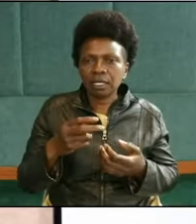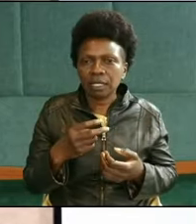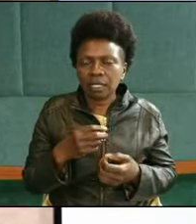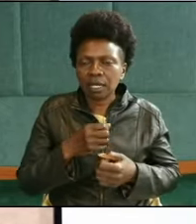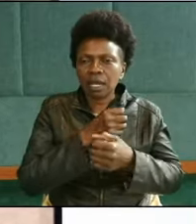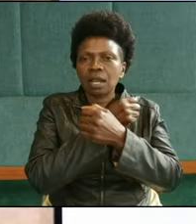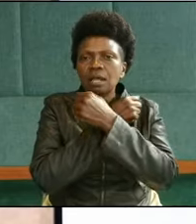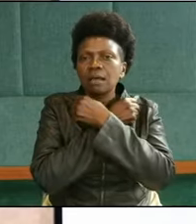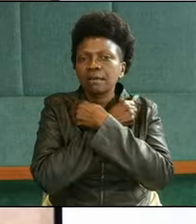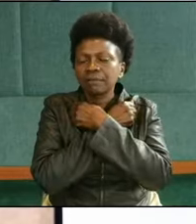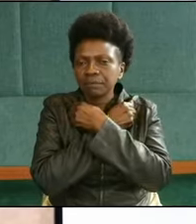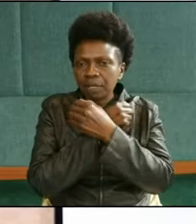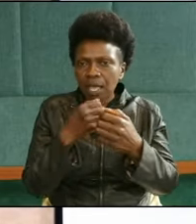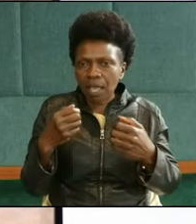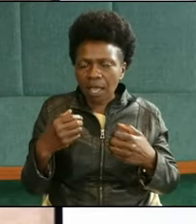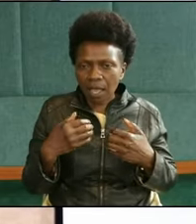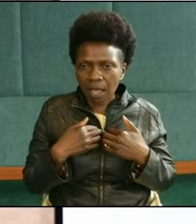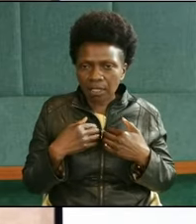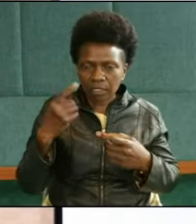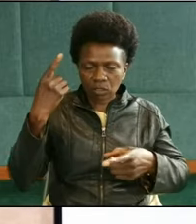Love has conquered.